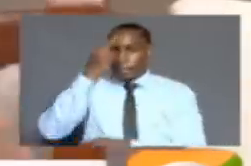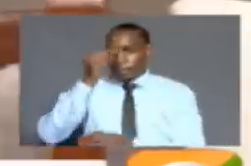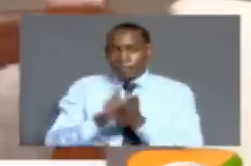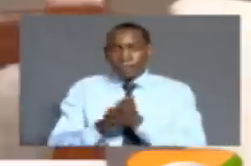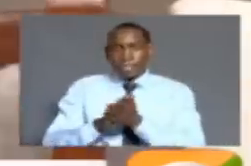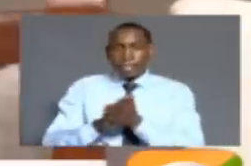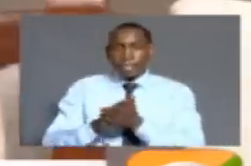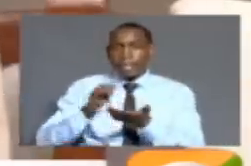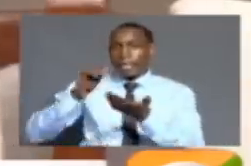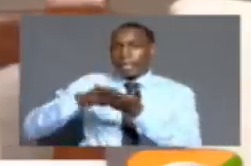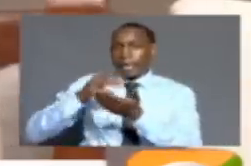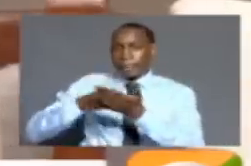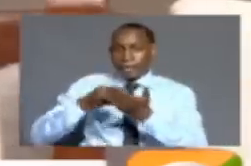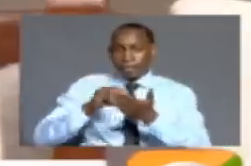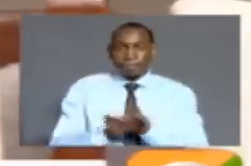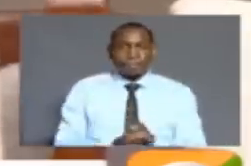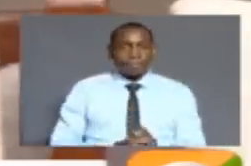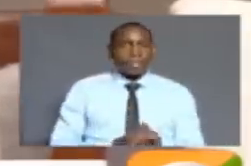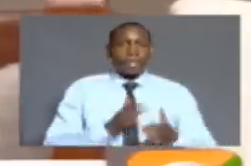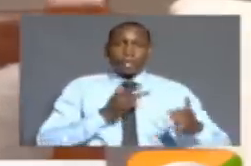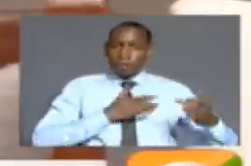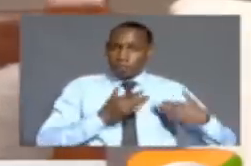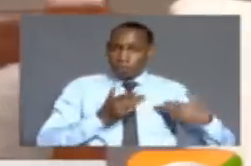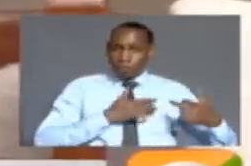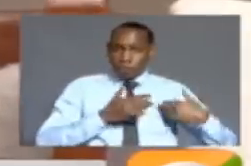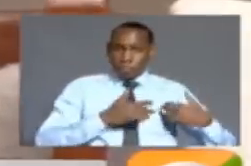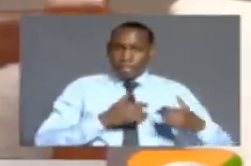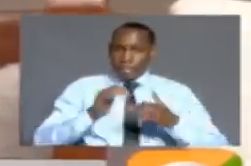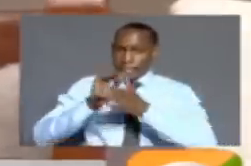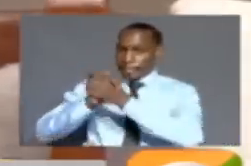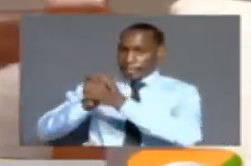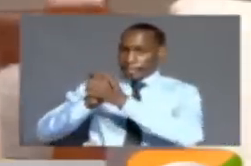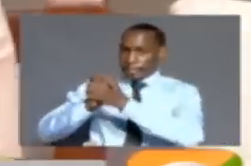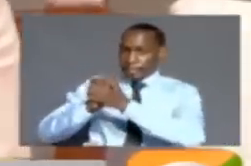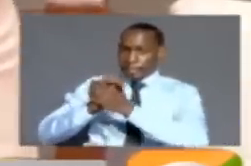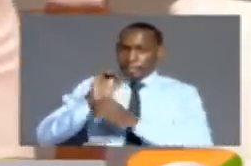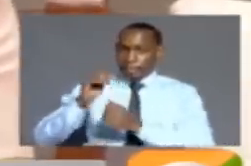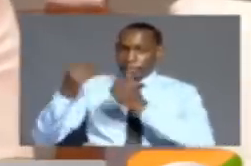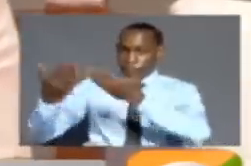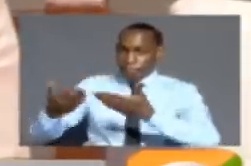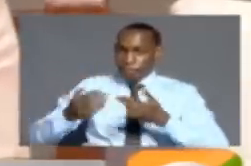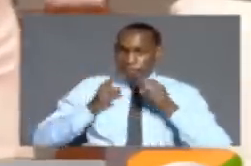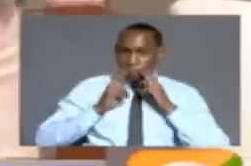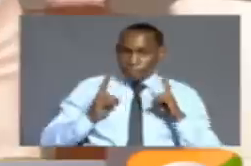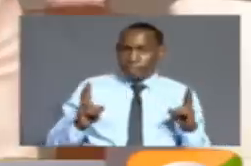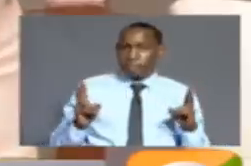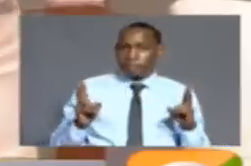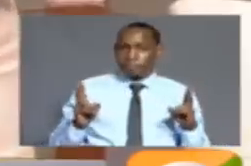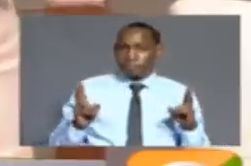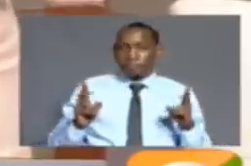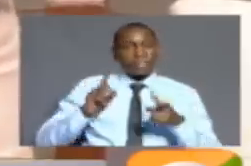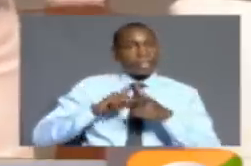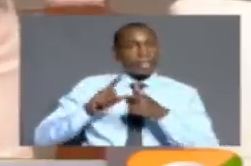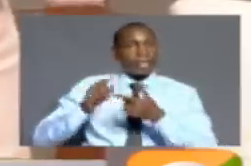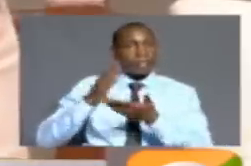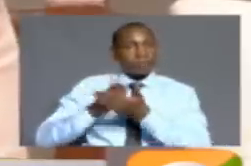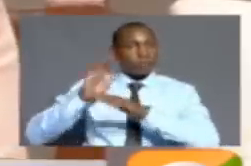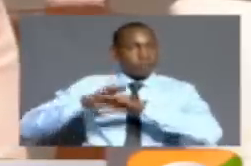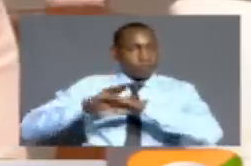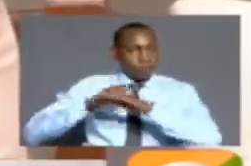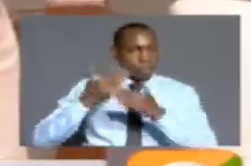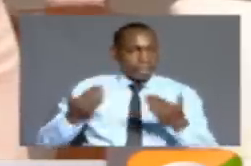Kamba, and that sort of stuff. Yeah. Now, as far as the handshake, if it has brought peace, then it's a good thing. However,